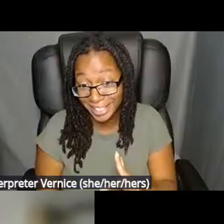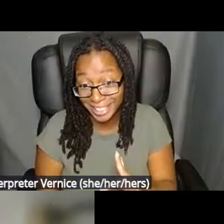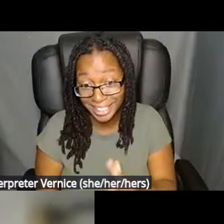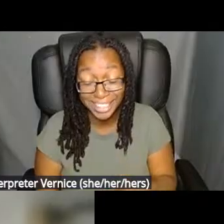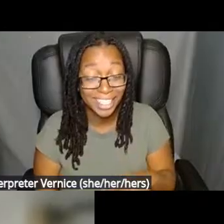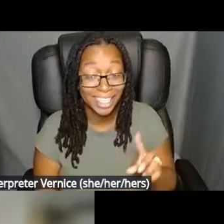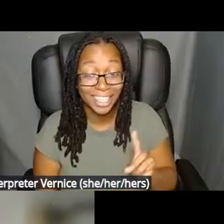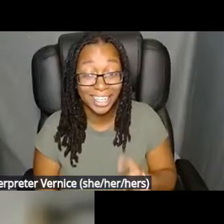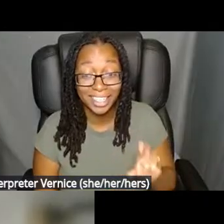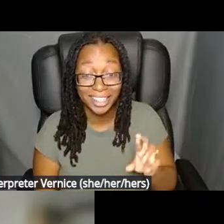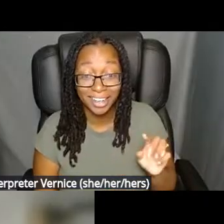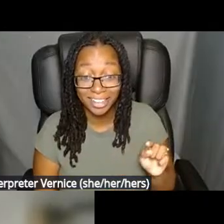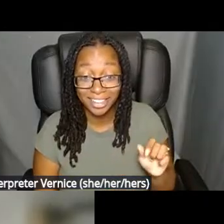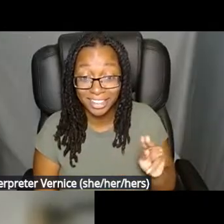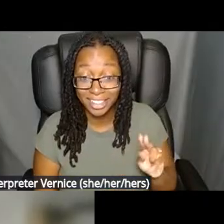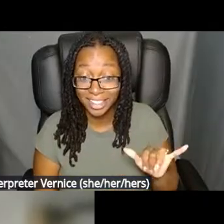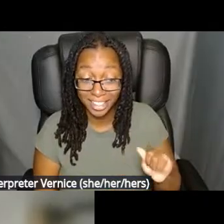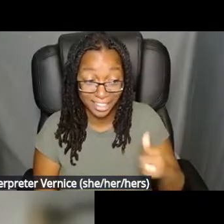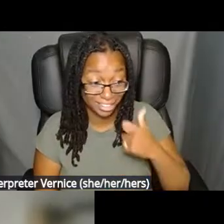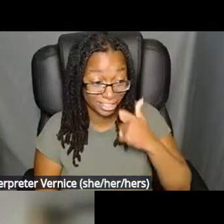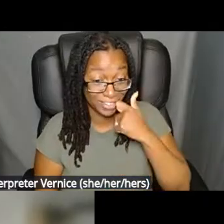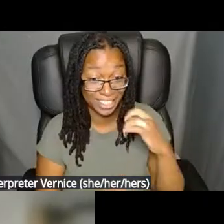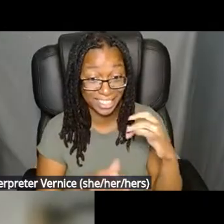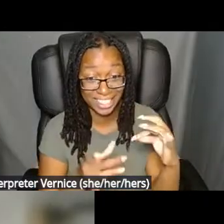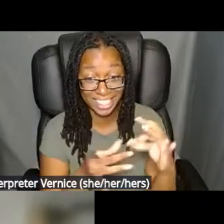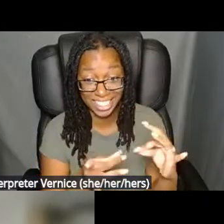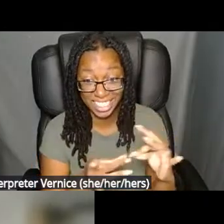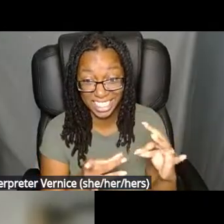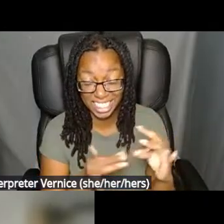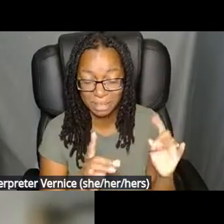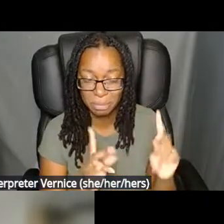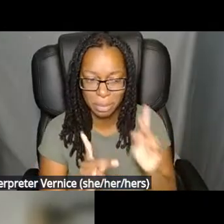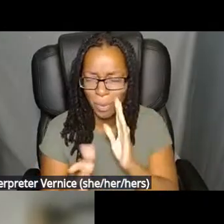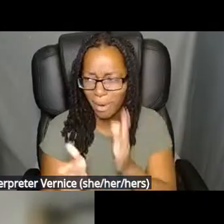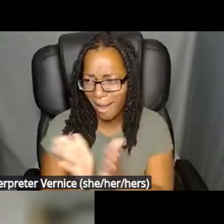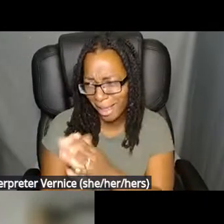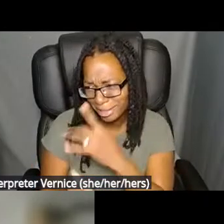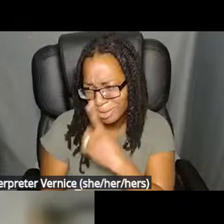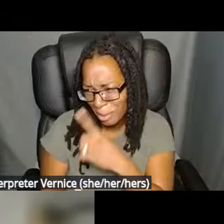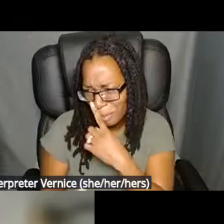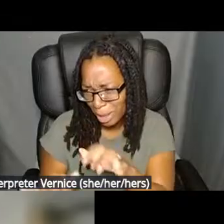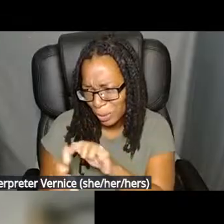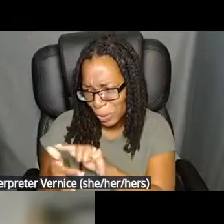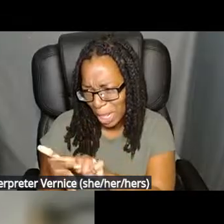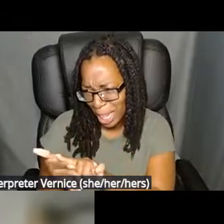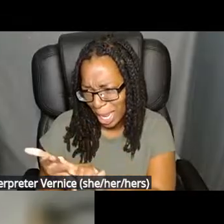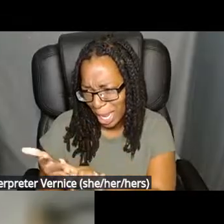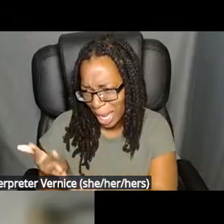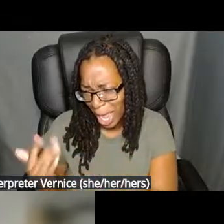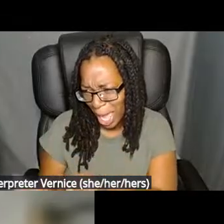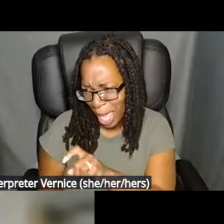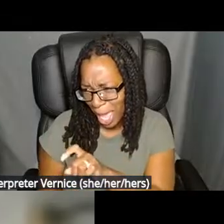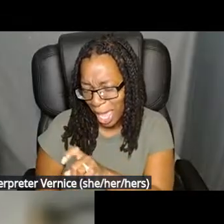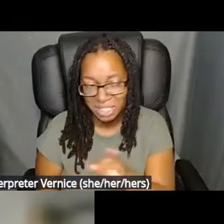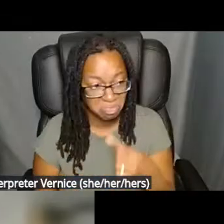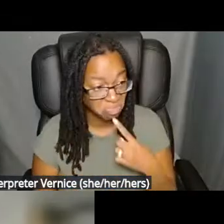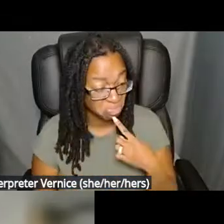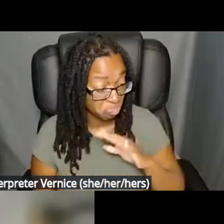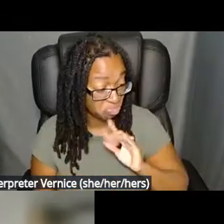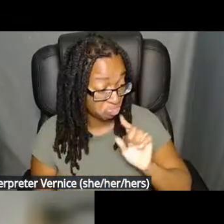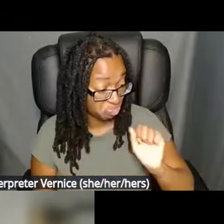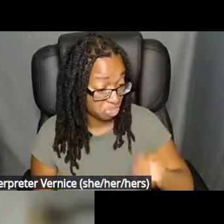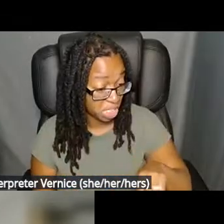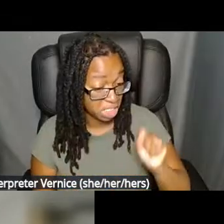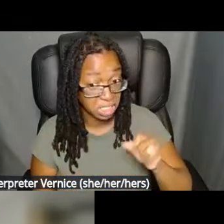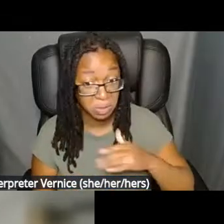just ask you to do things, and then if you say yes, you don't know where that leads. So I think